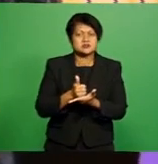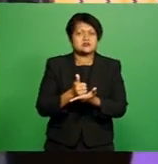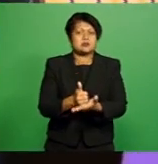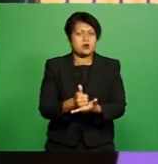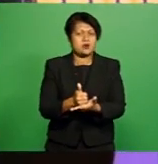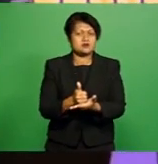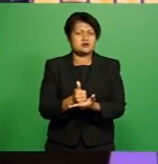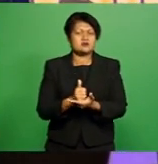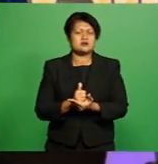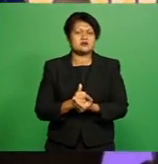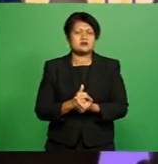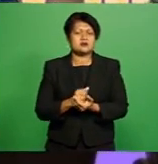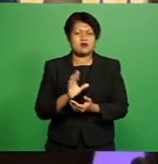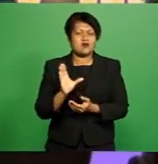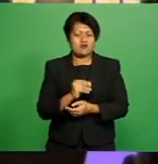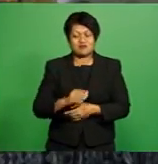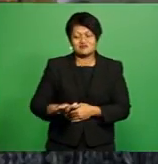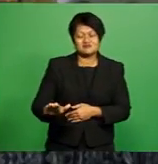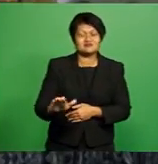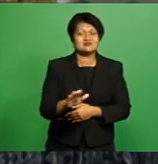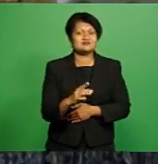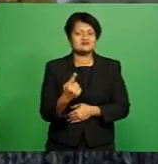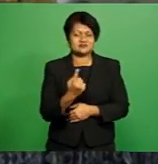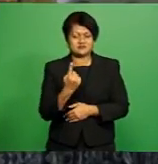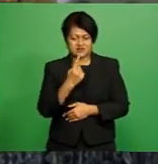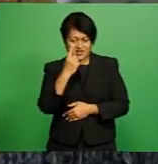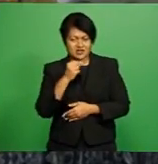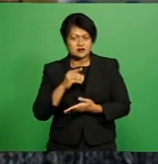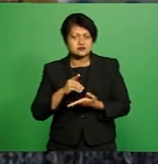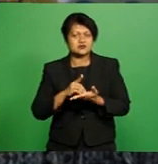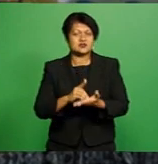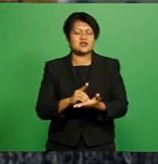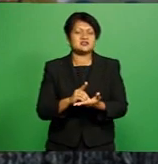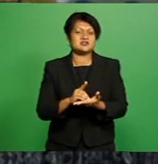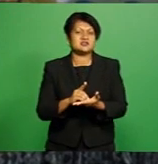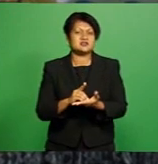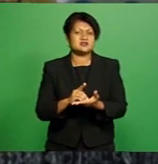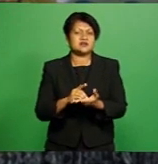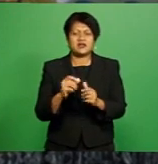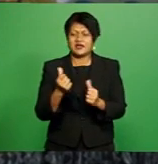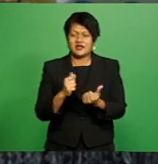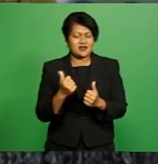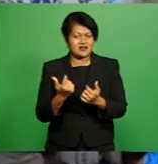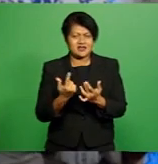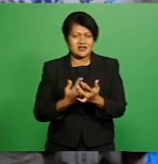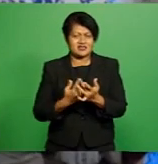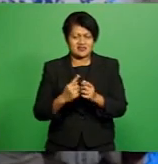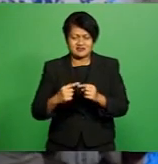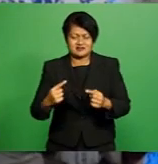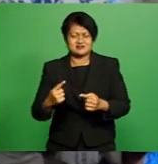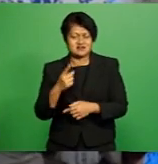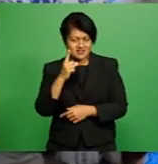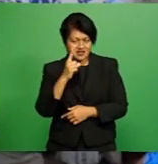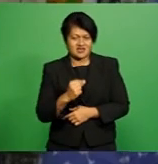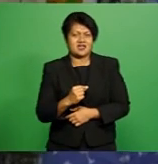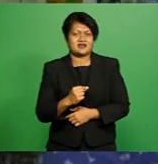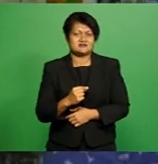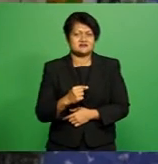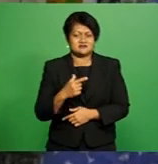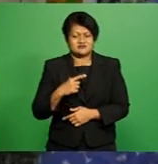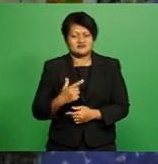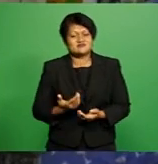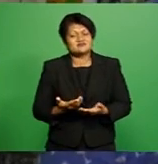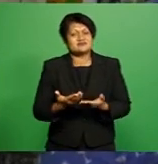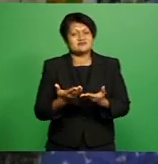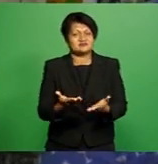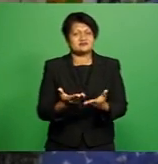from everyone who is able to donate any other stuff that they can spare.